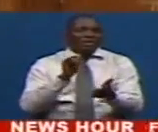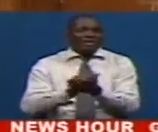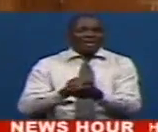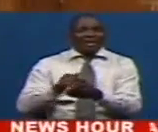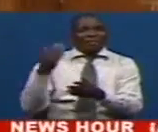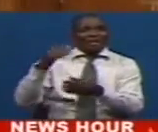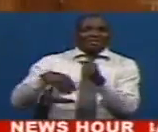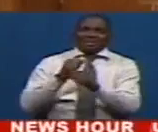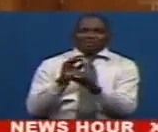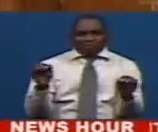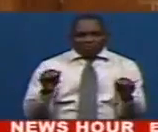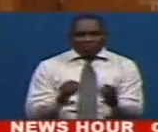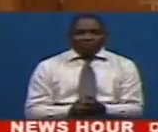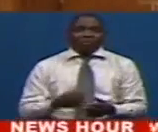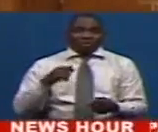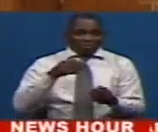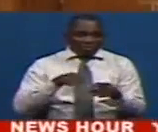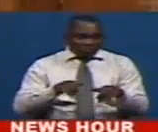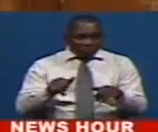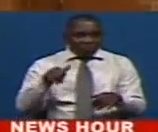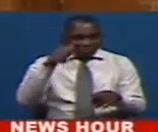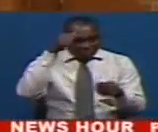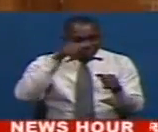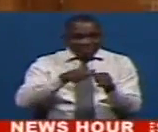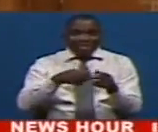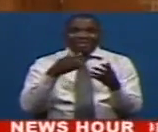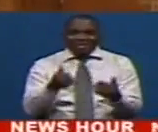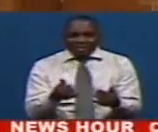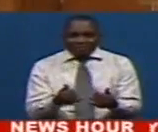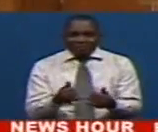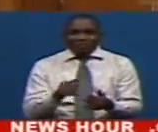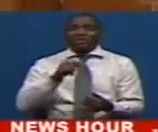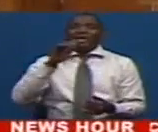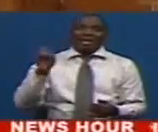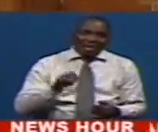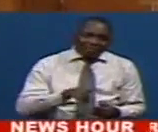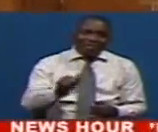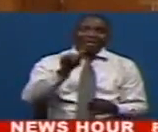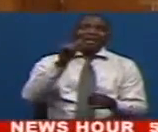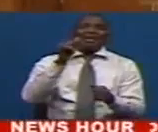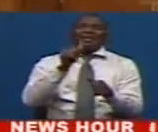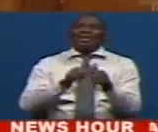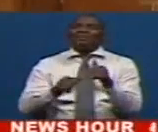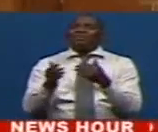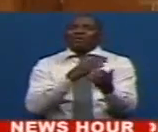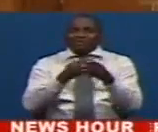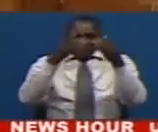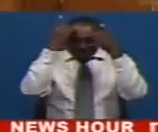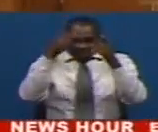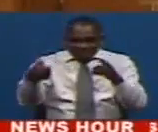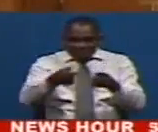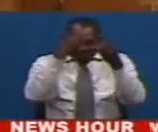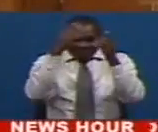past year guide you. Remember that now more than ever, every single decision you